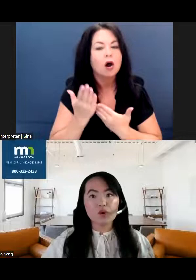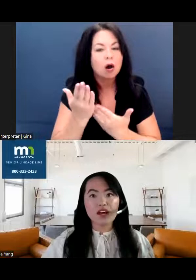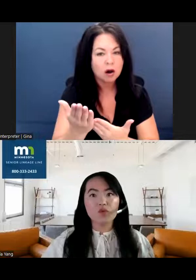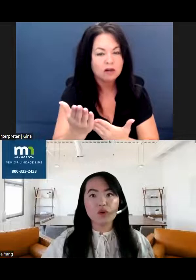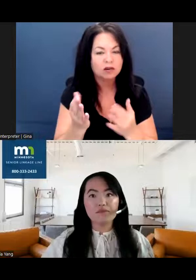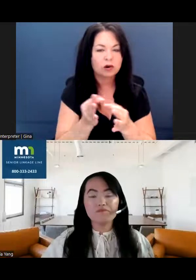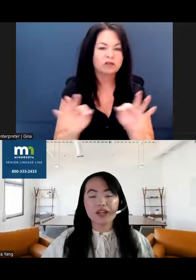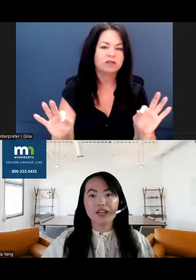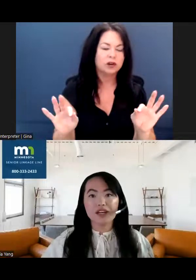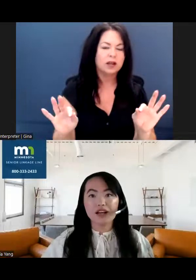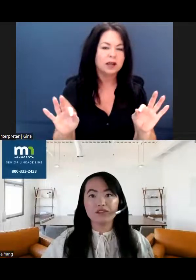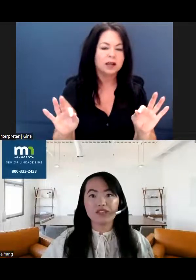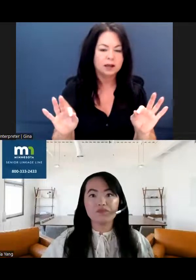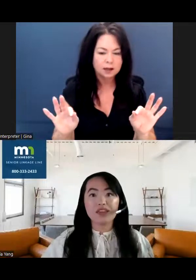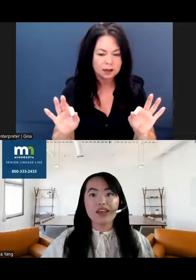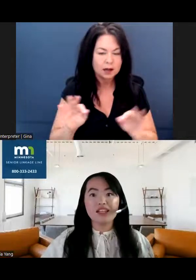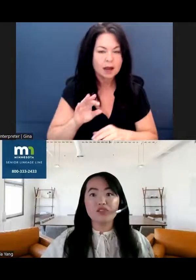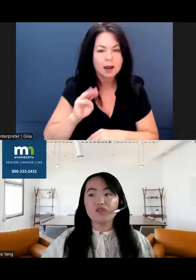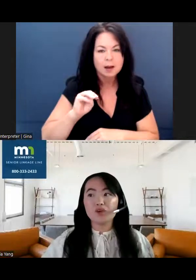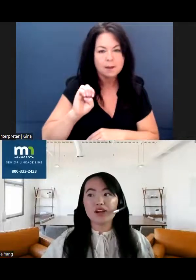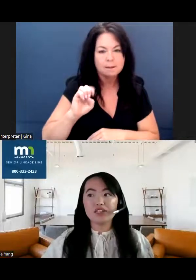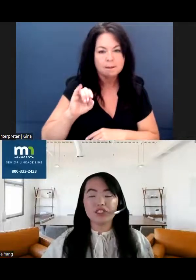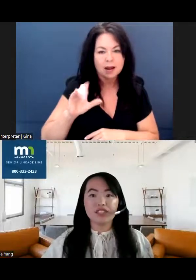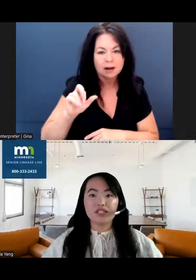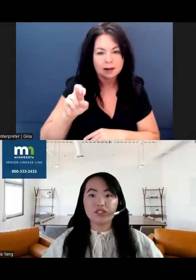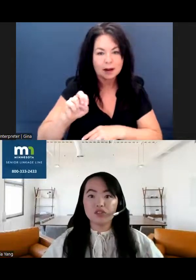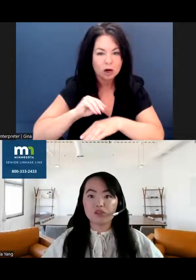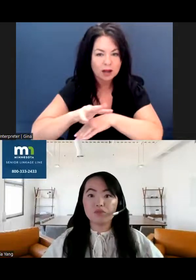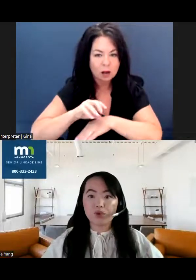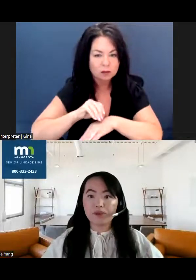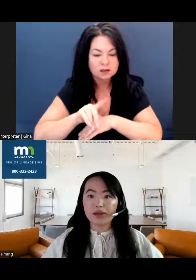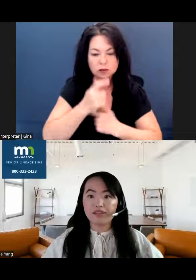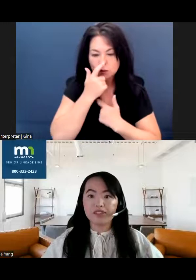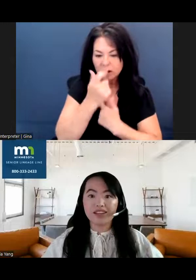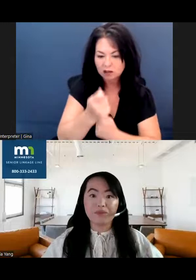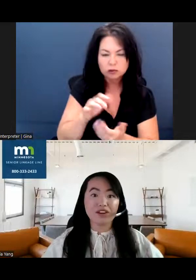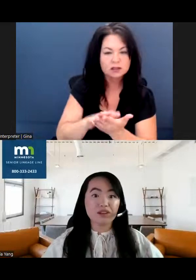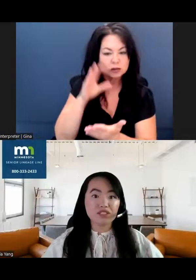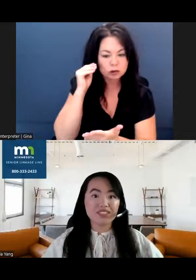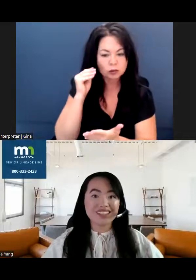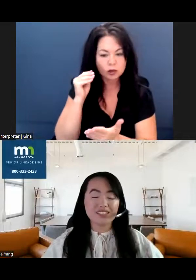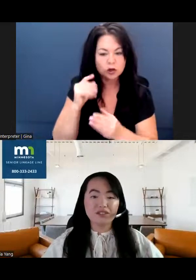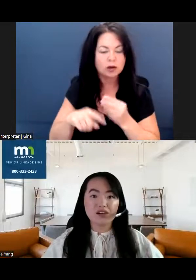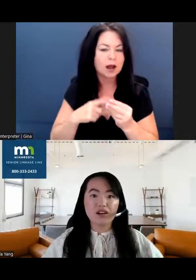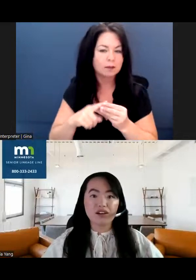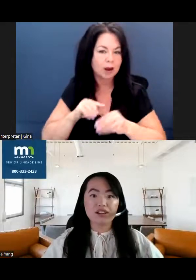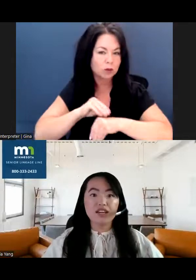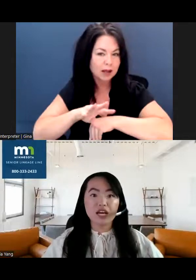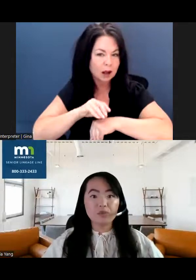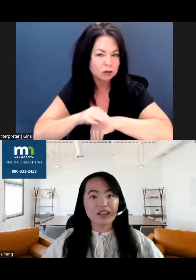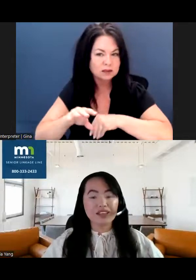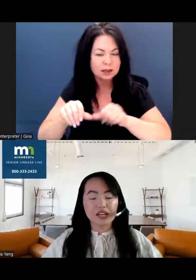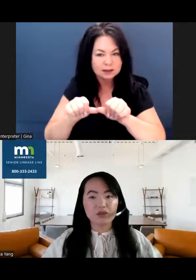free one-on-one Medicare counseling. And so if you are interested to learn more about our counseling sites, you can call